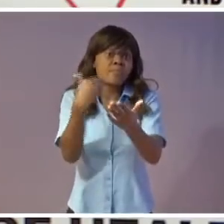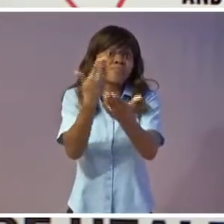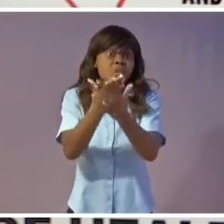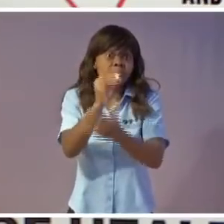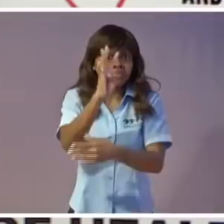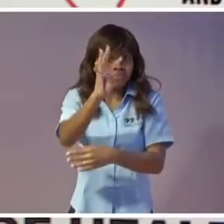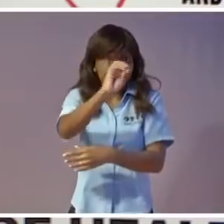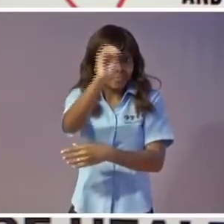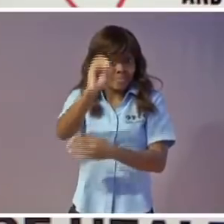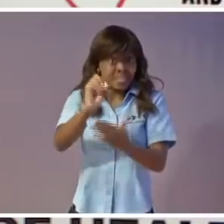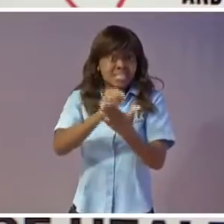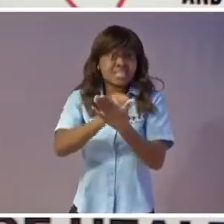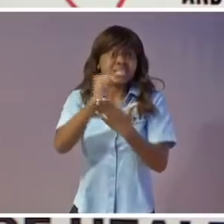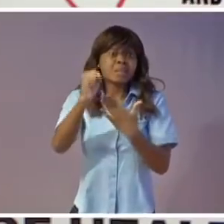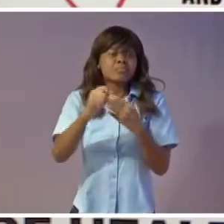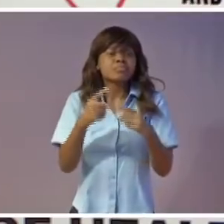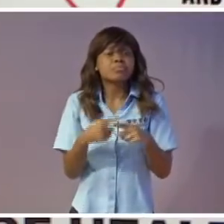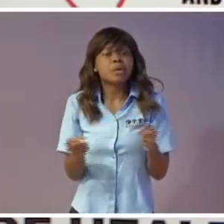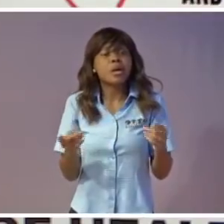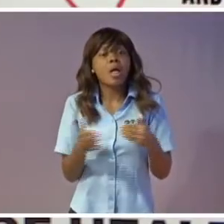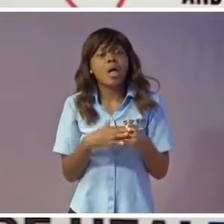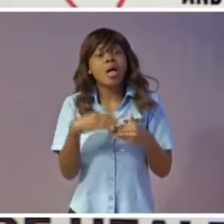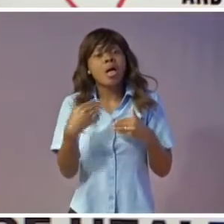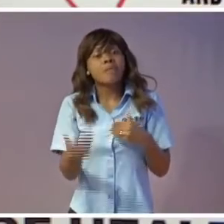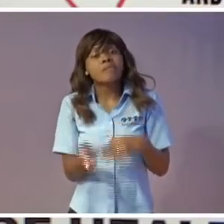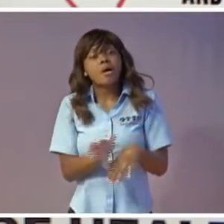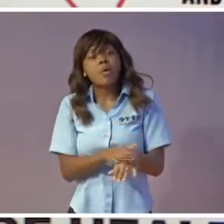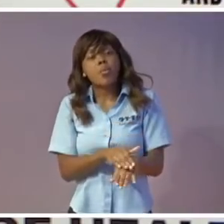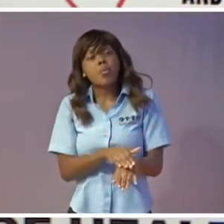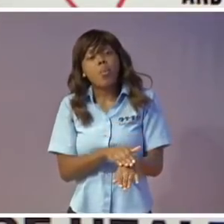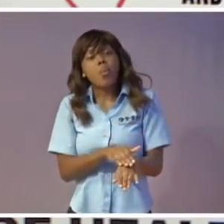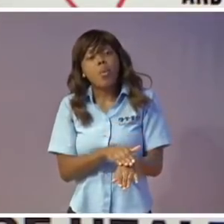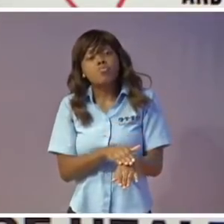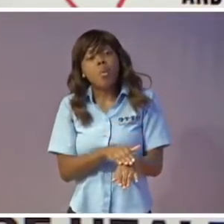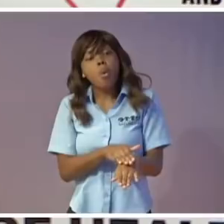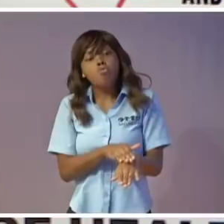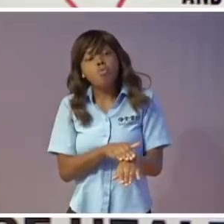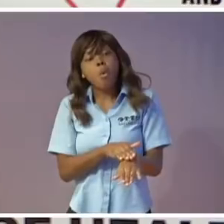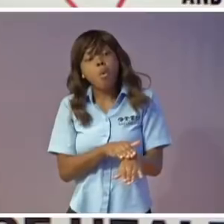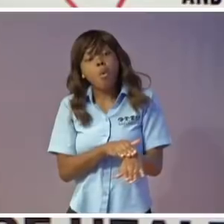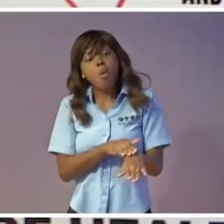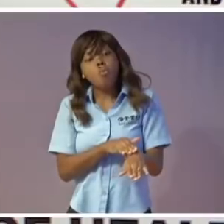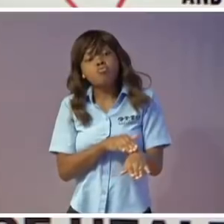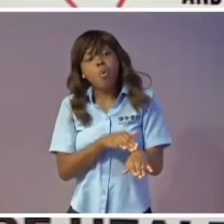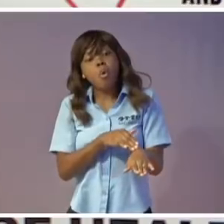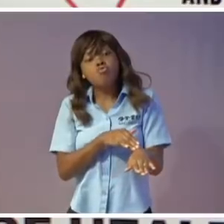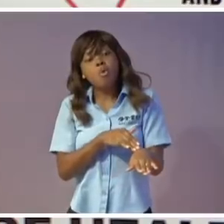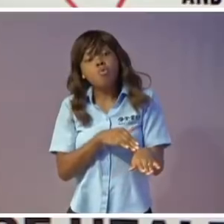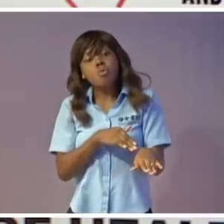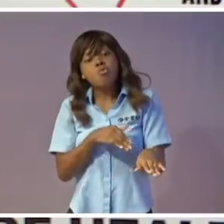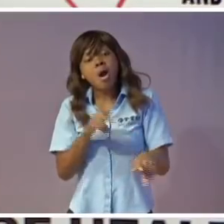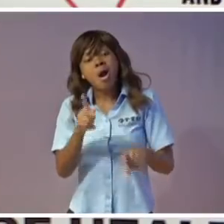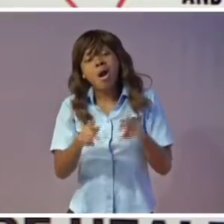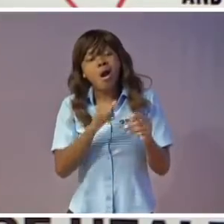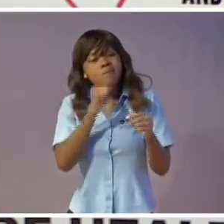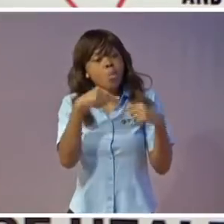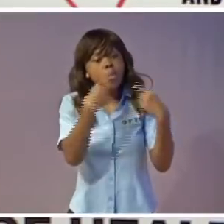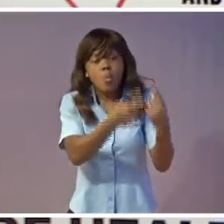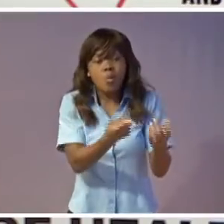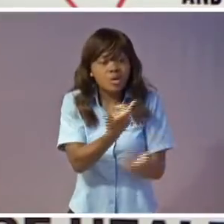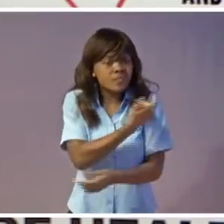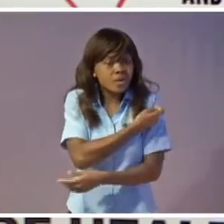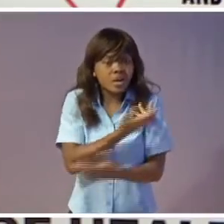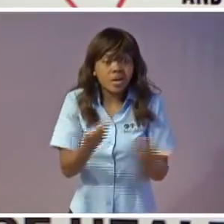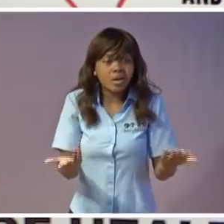at 47.5, if memory serves me correct, 47.8. So we have met our global